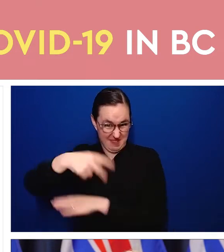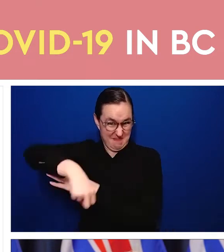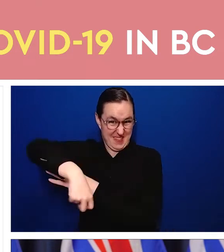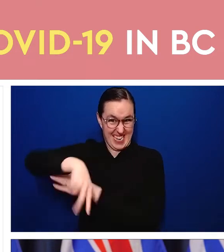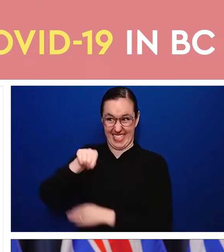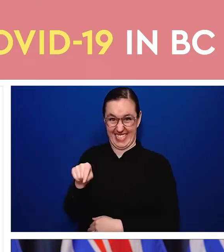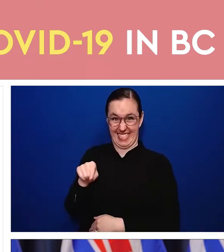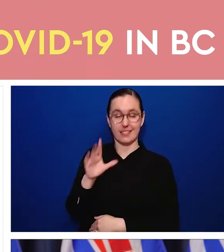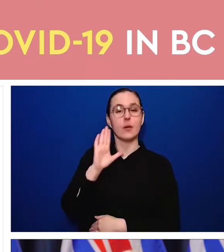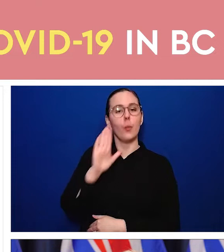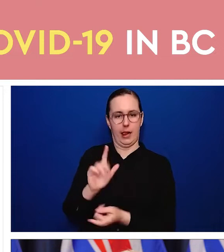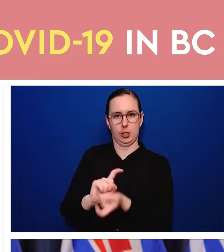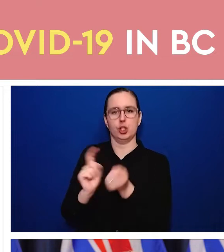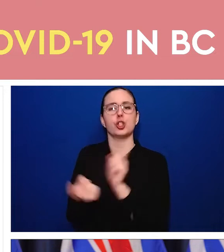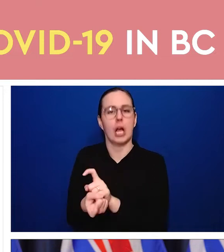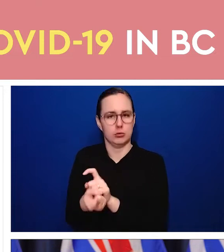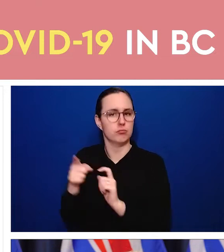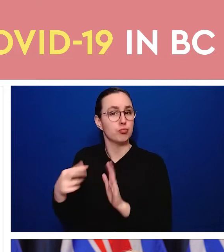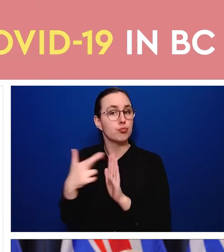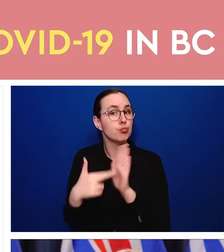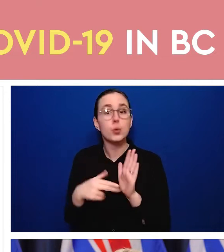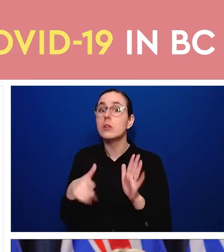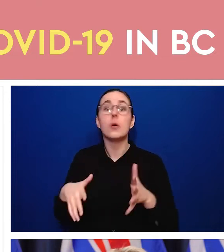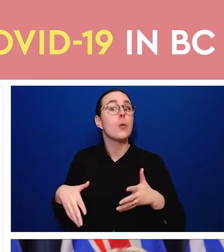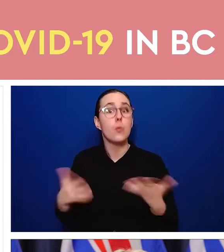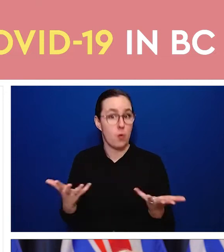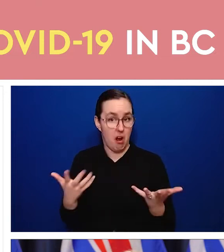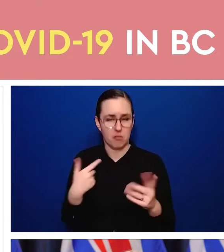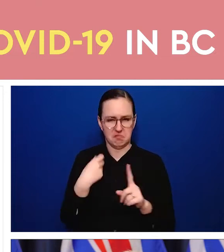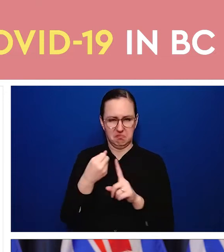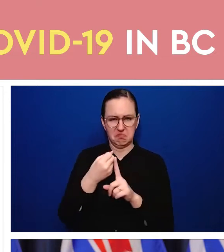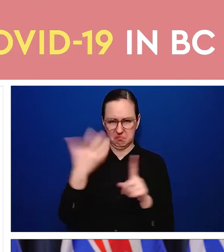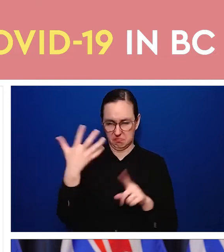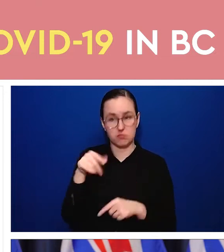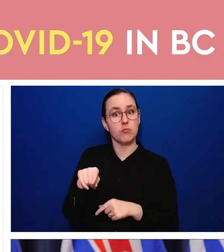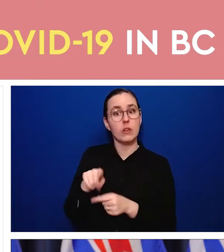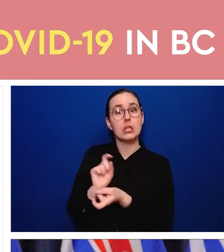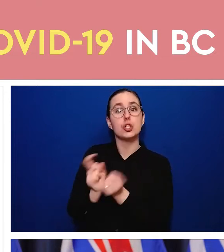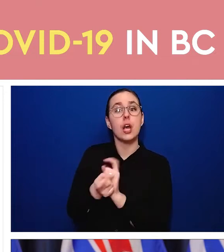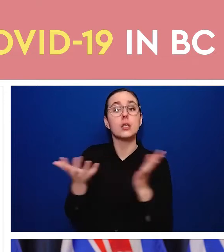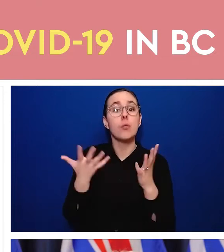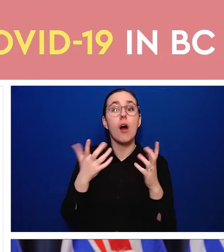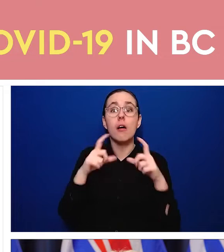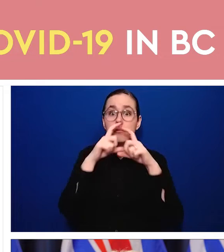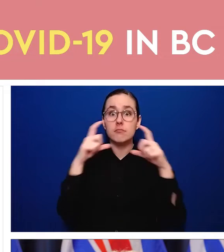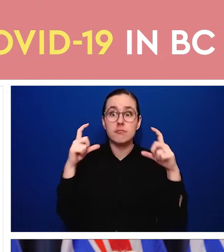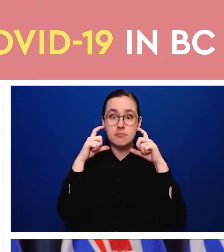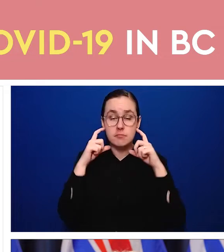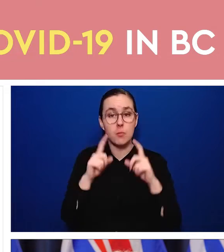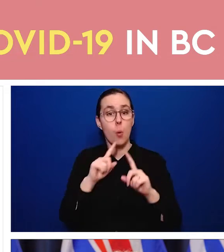effect. Firstly, will be repealing the face covering order. The order